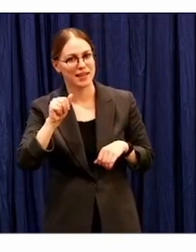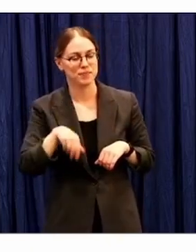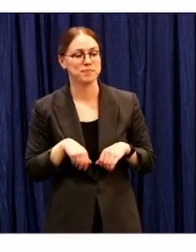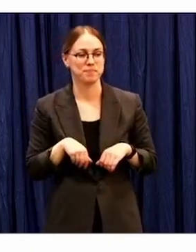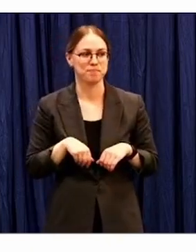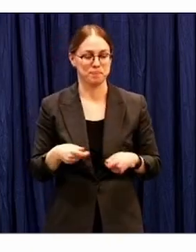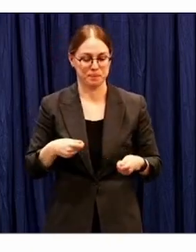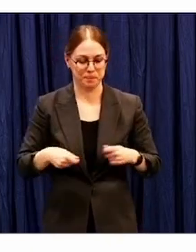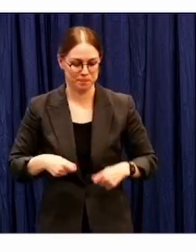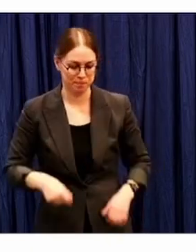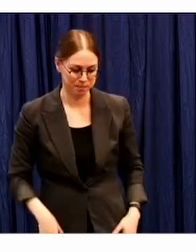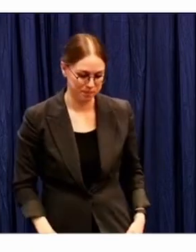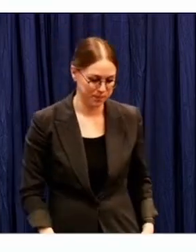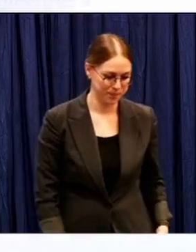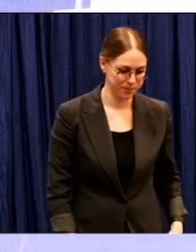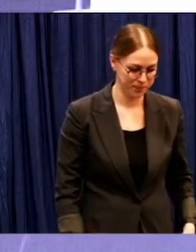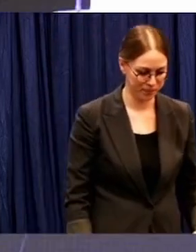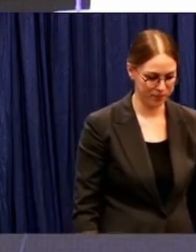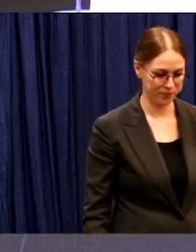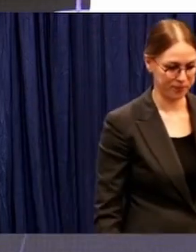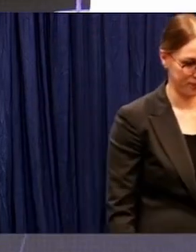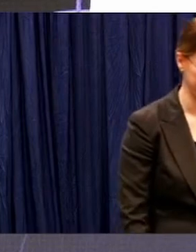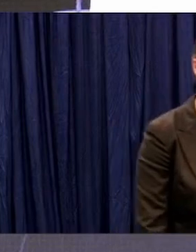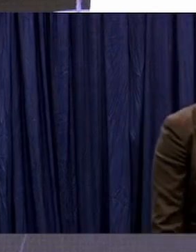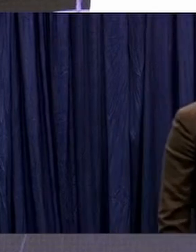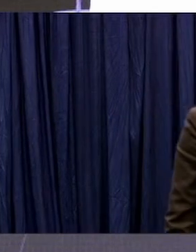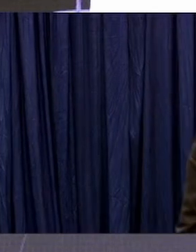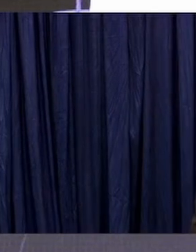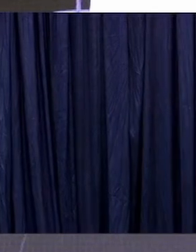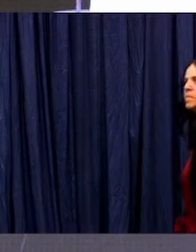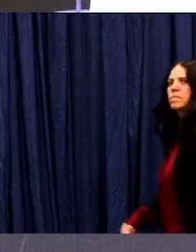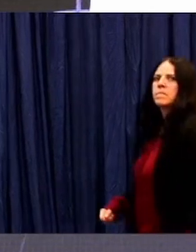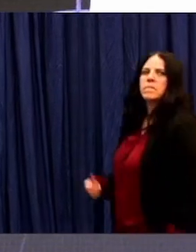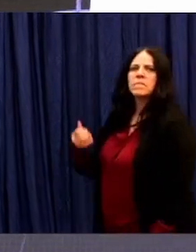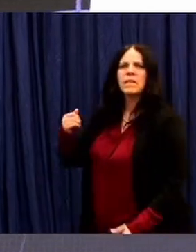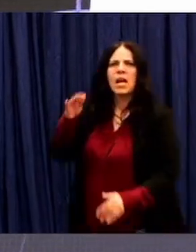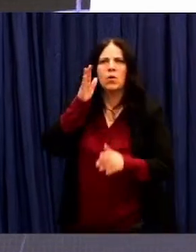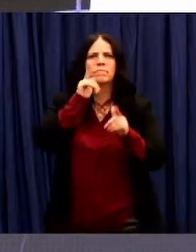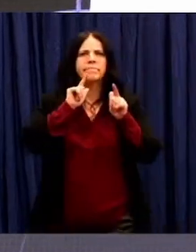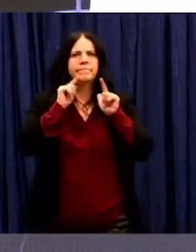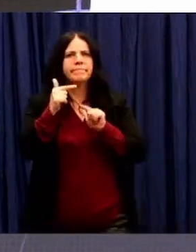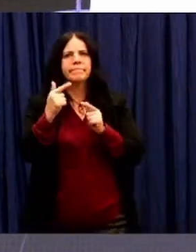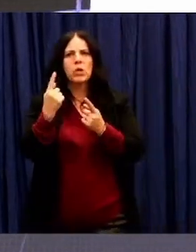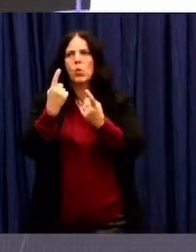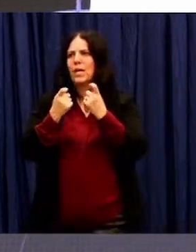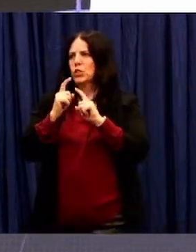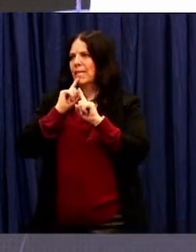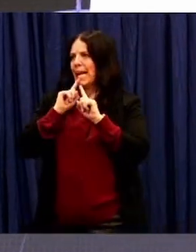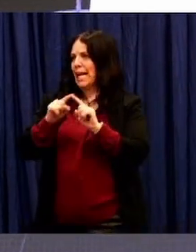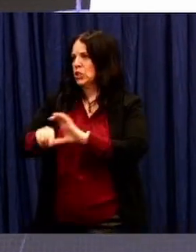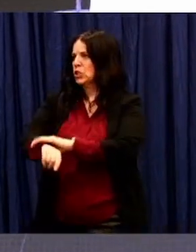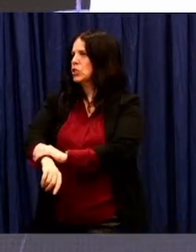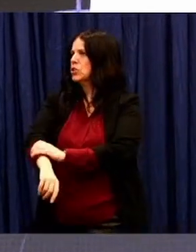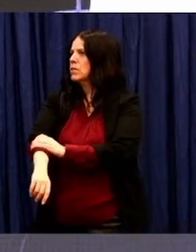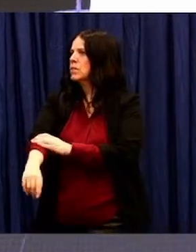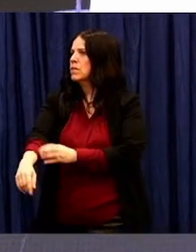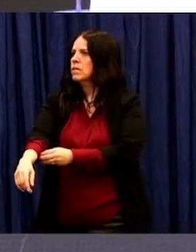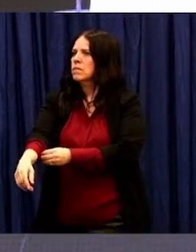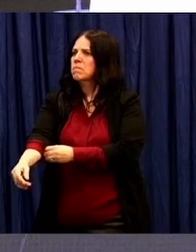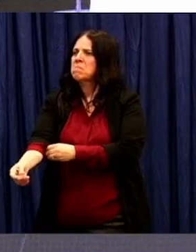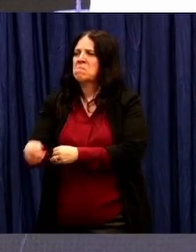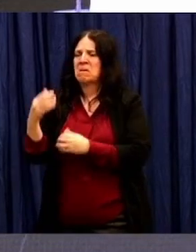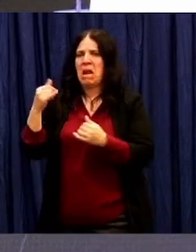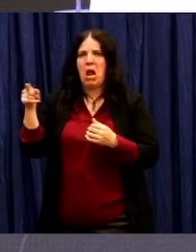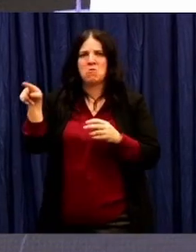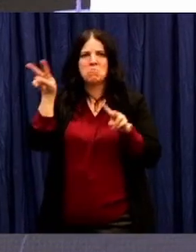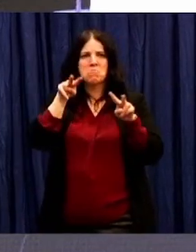Okay, and now we're going to transition into the question and answer session. And this is where you have an opportunity to have digested all